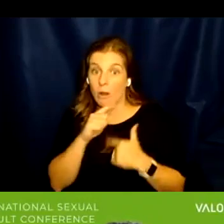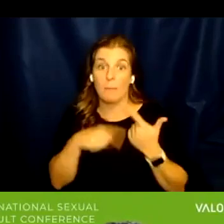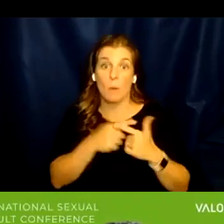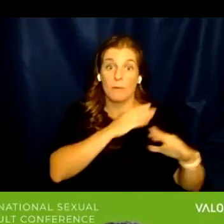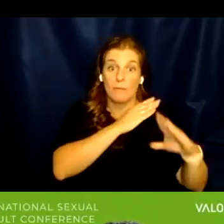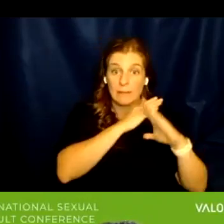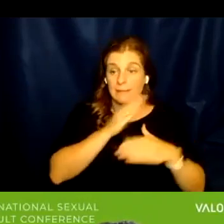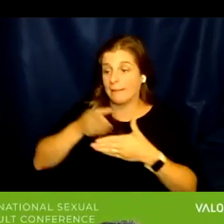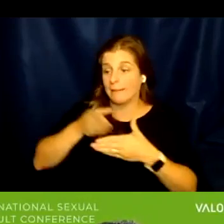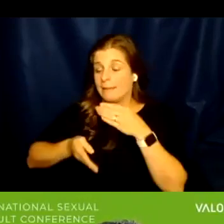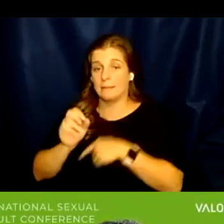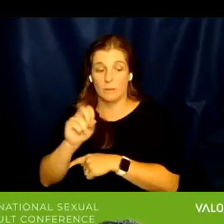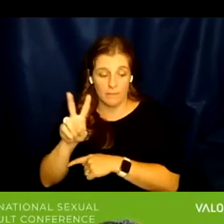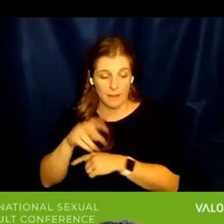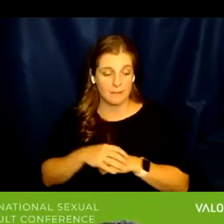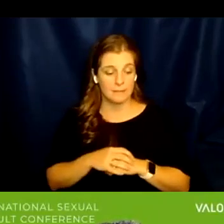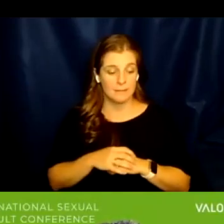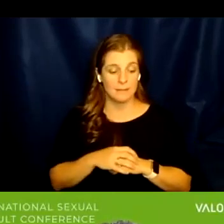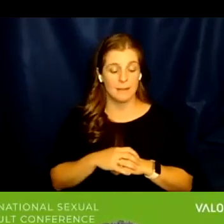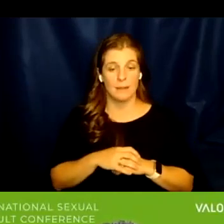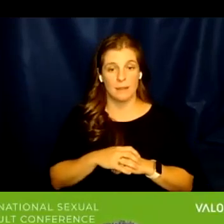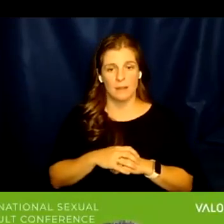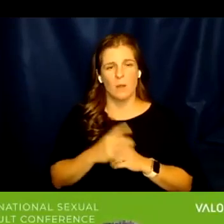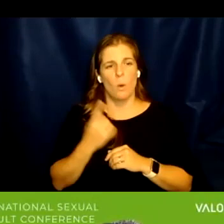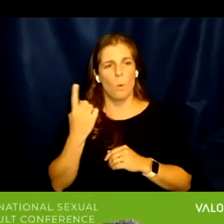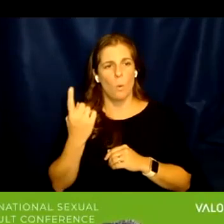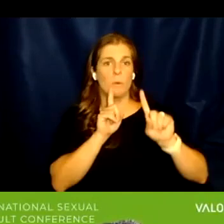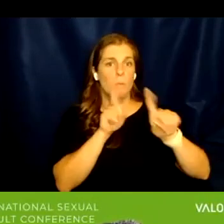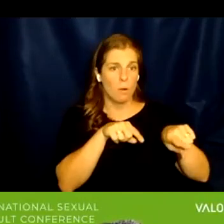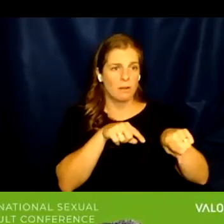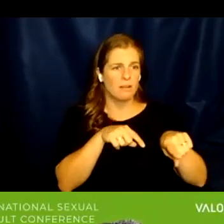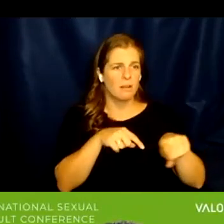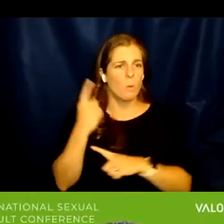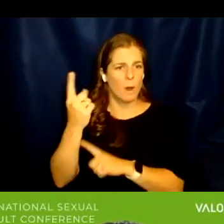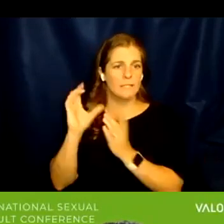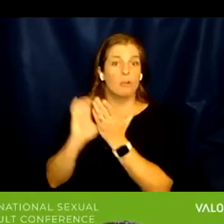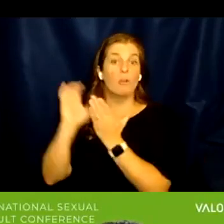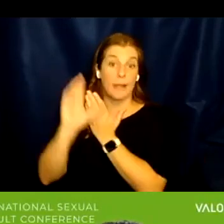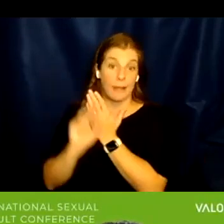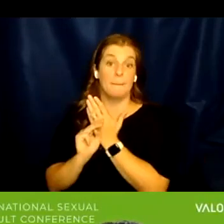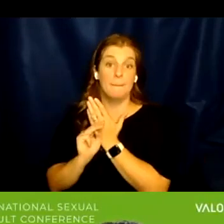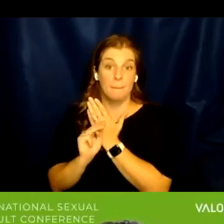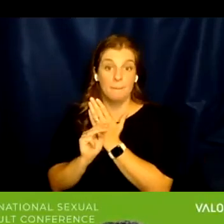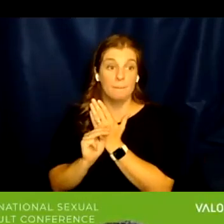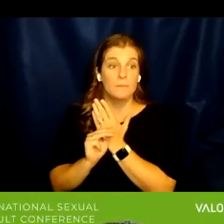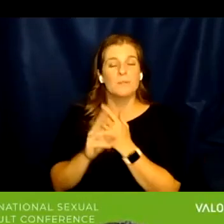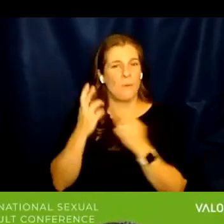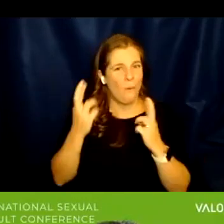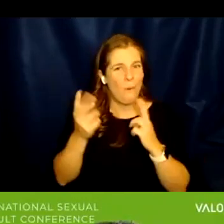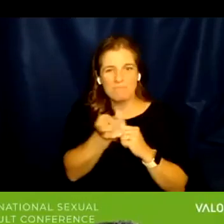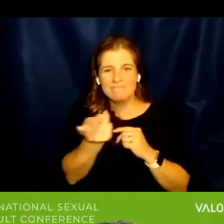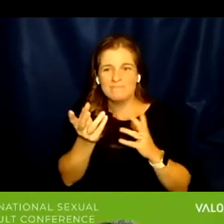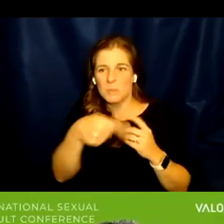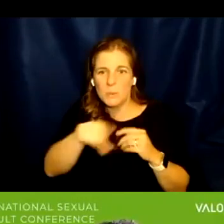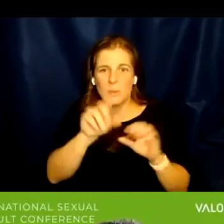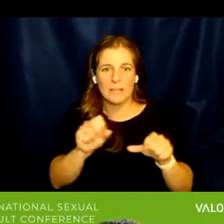sexual violence. One is a report and the other is a curriculum. And we hope that you will use these to break